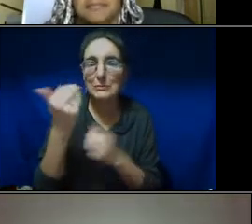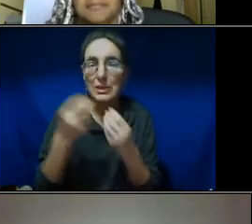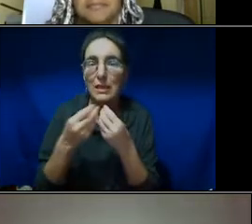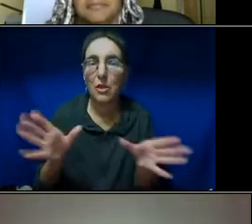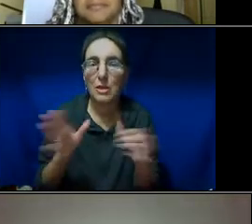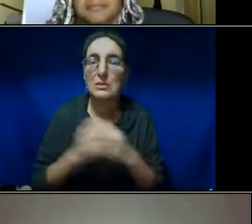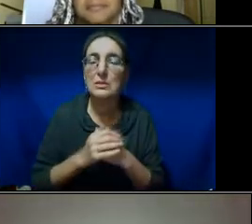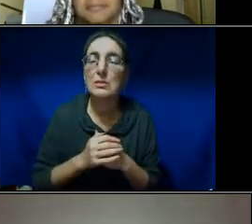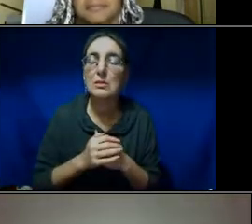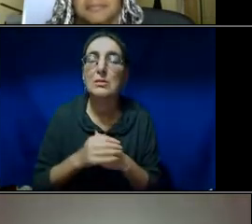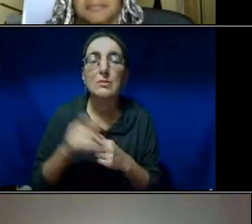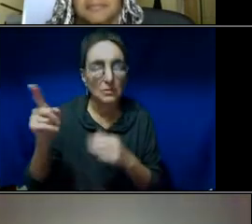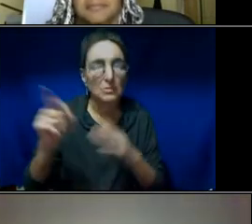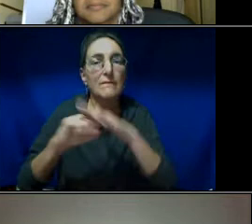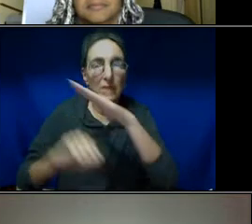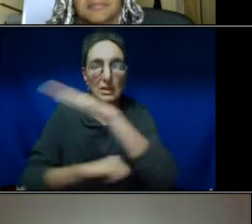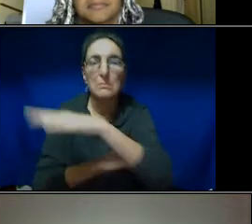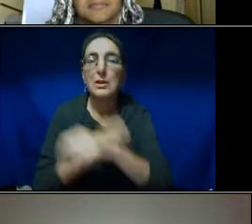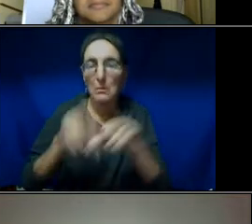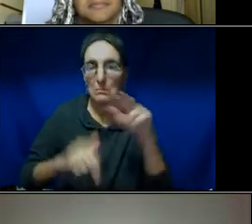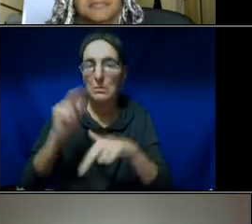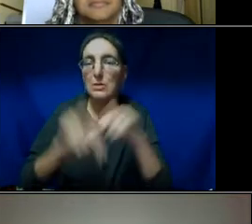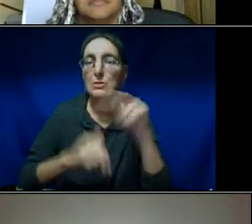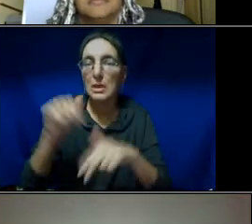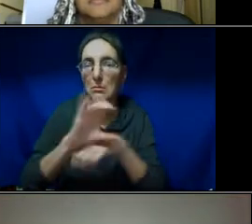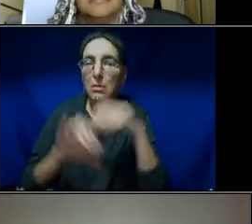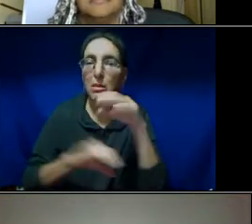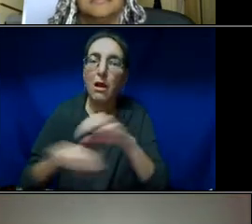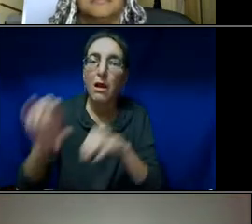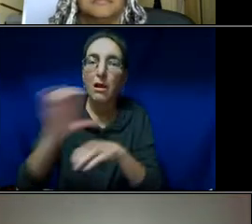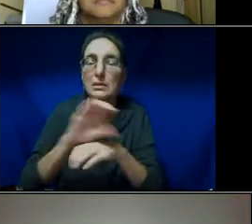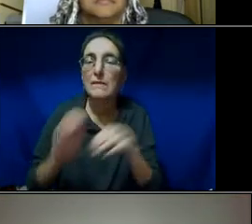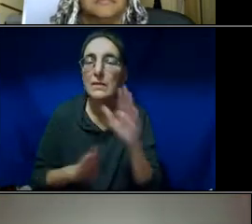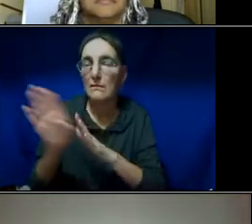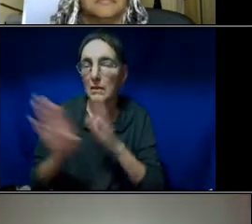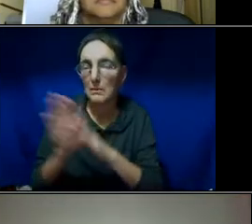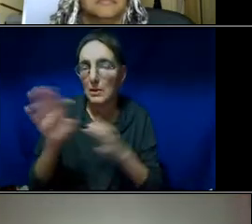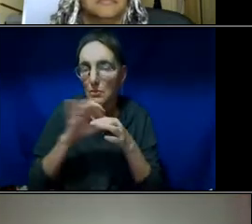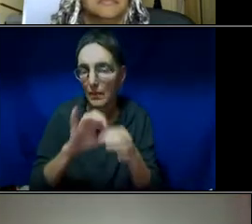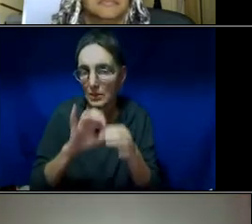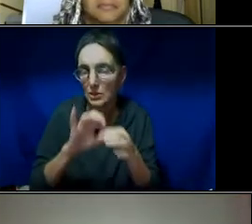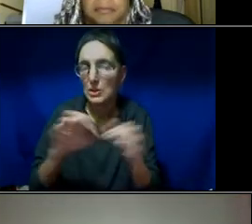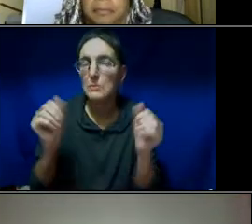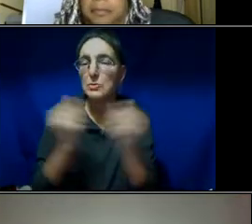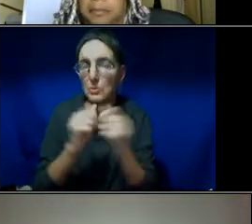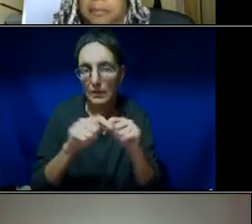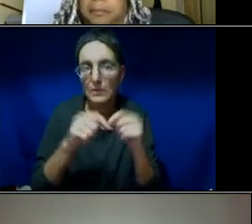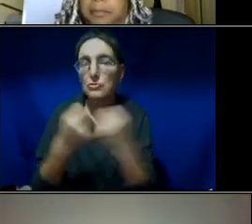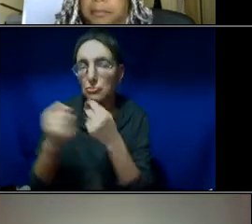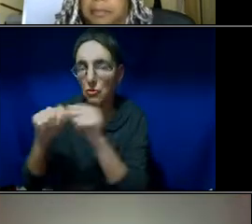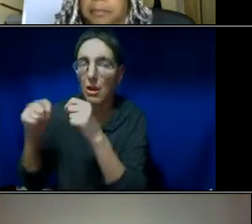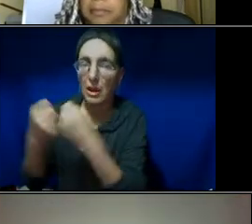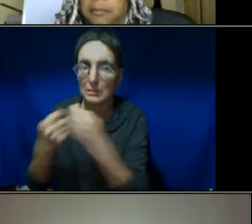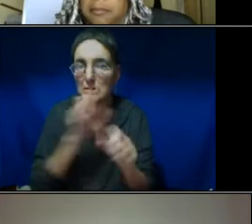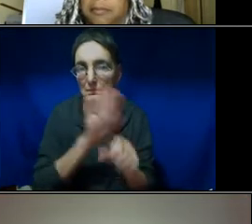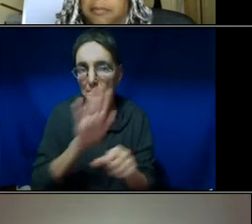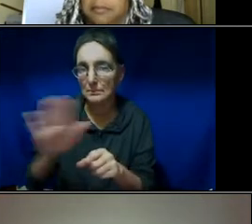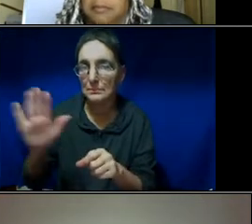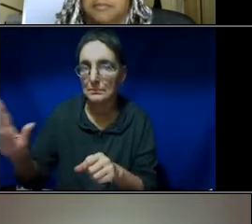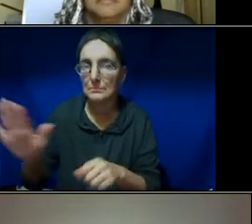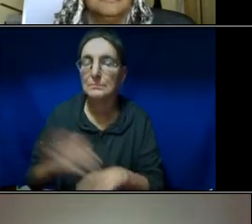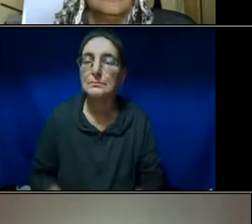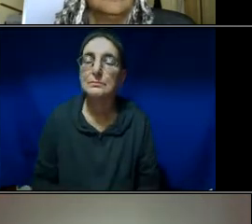those are fundamental building blocks of developing relationships with tribes.